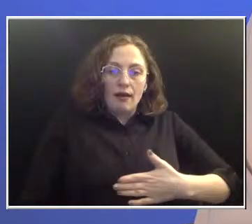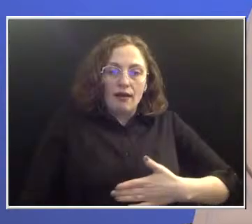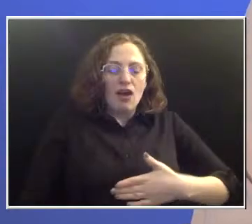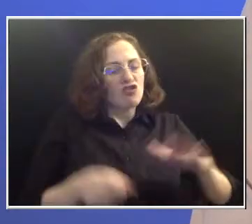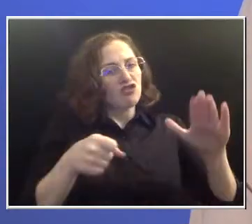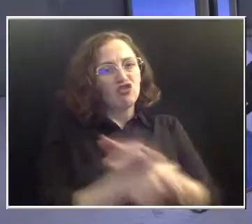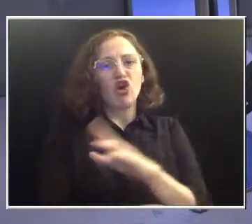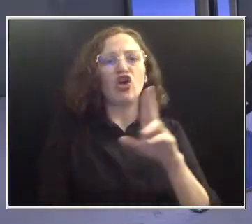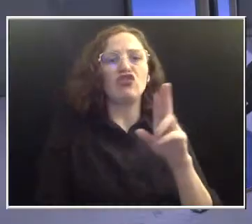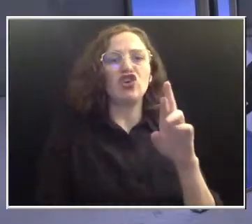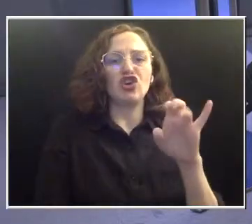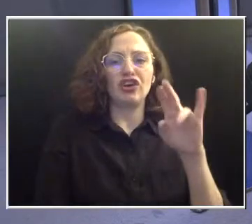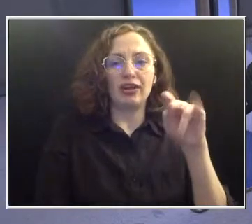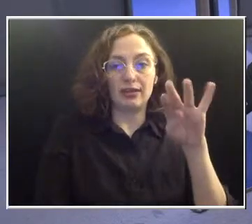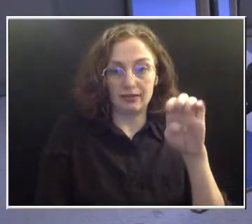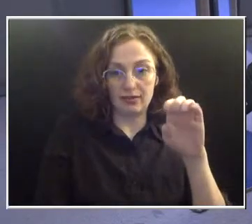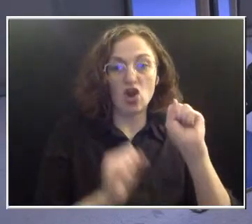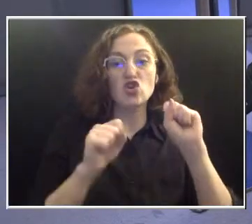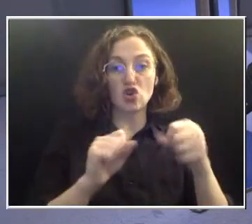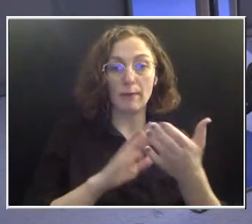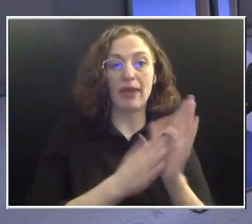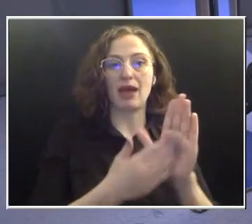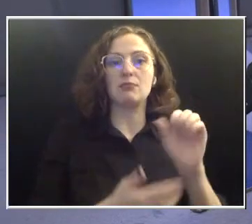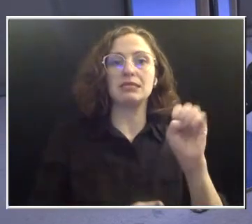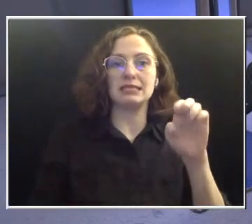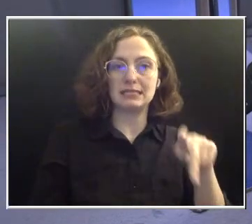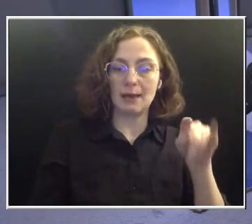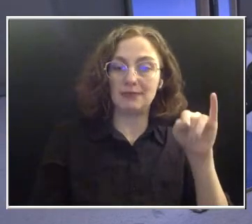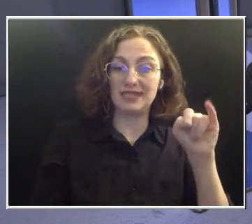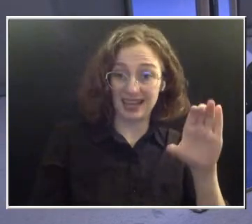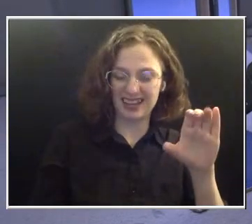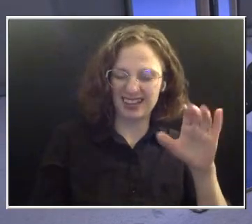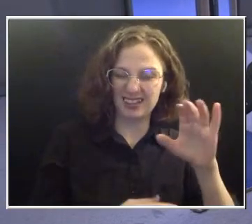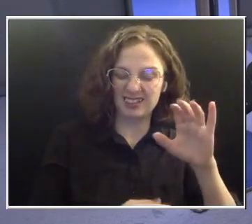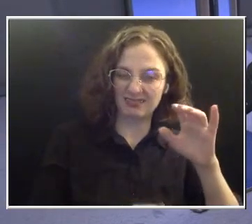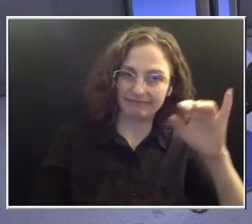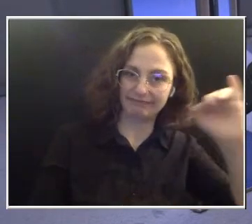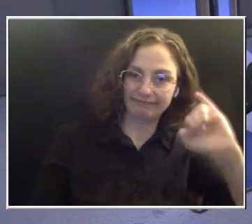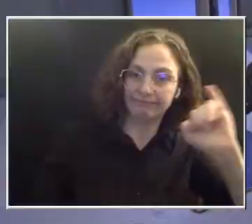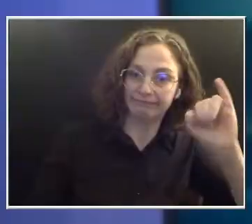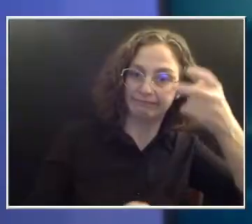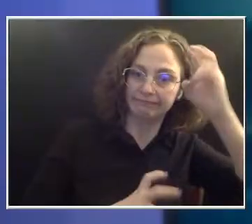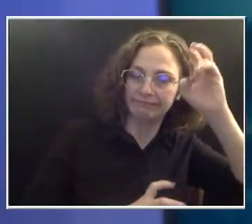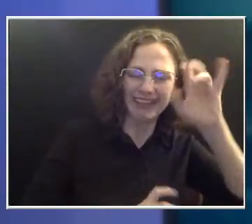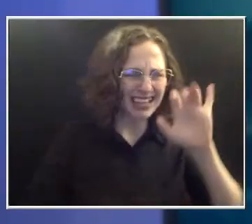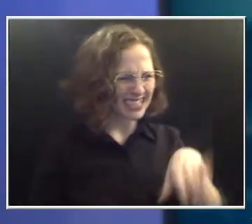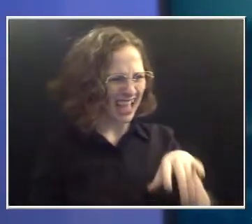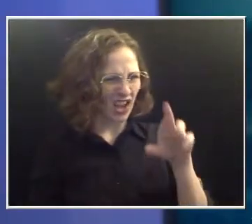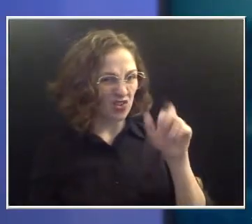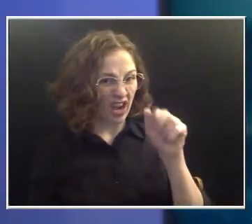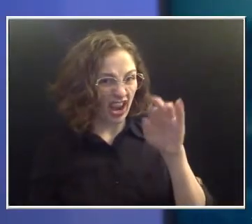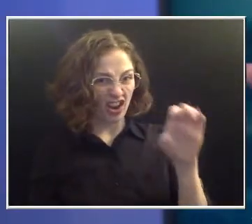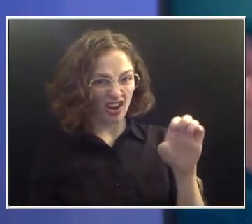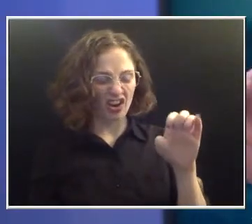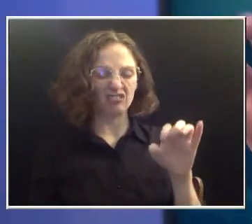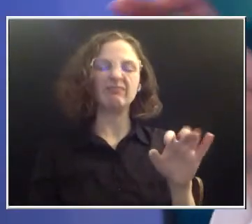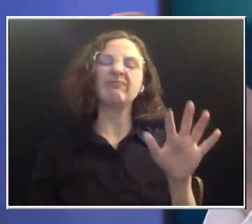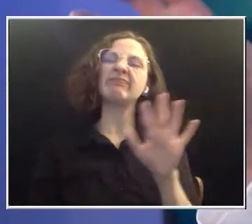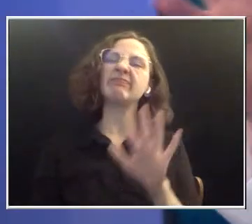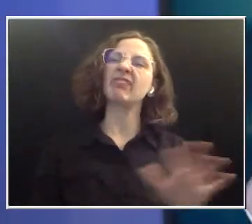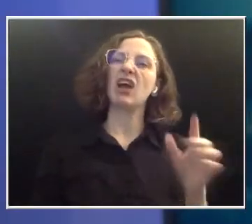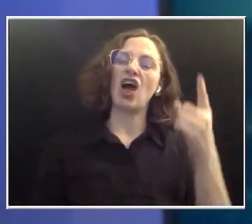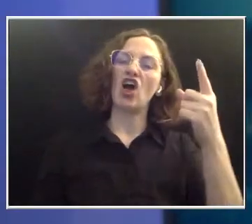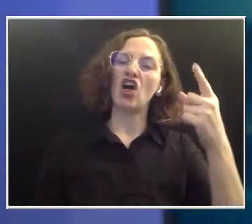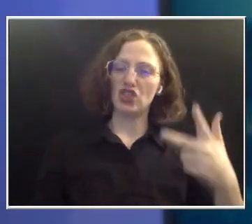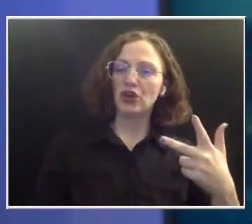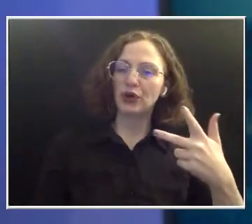going septic. Rare? Common? So about a third of patients who have radical hysterectomies have significant urinary